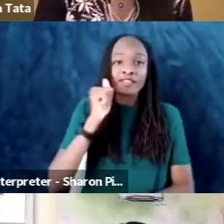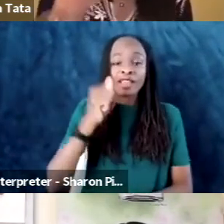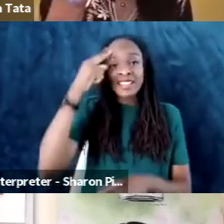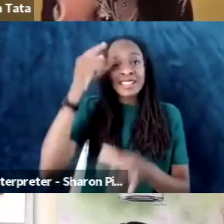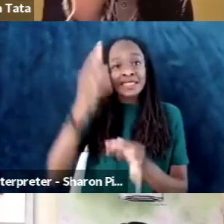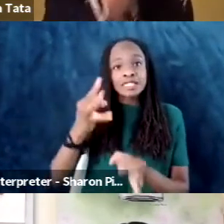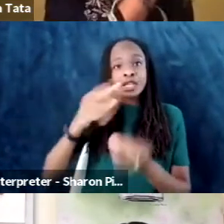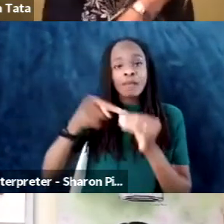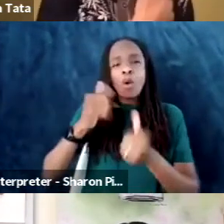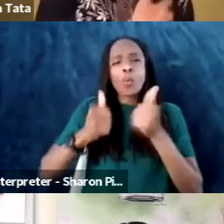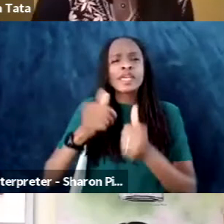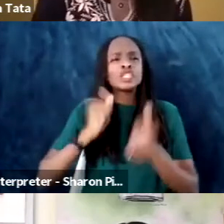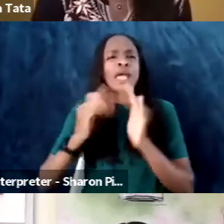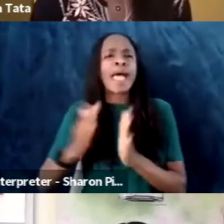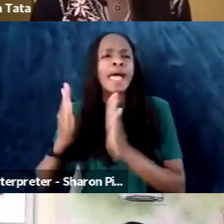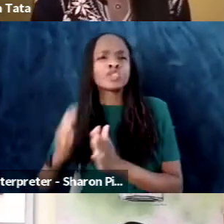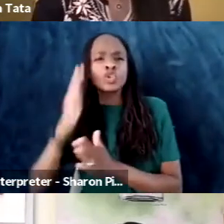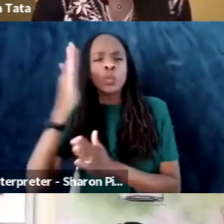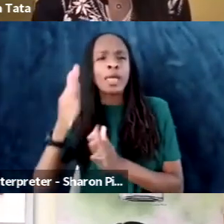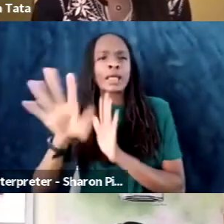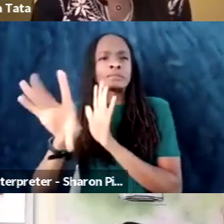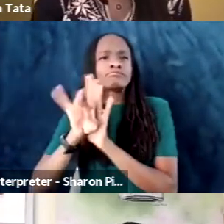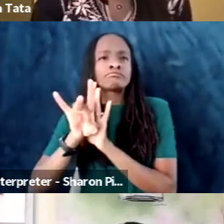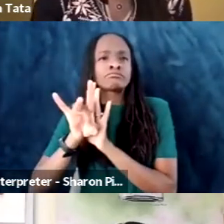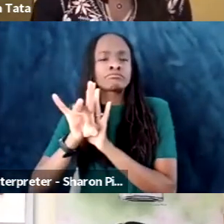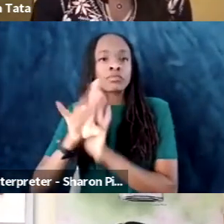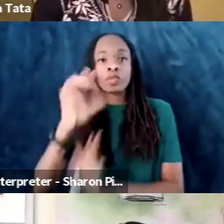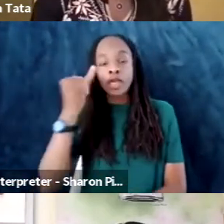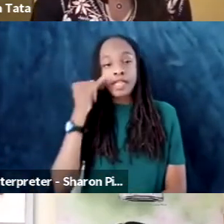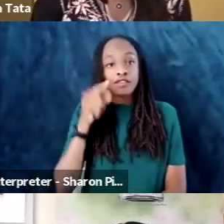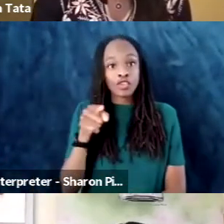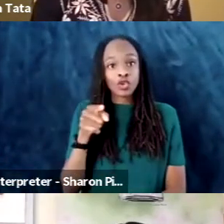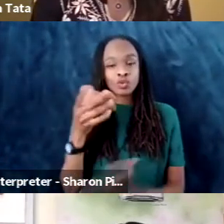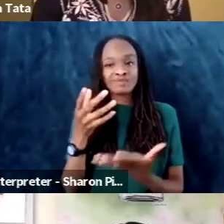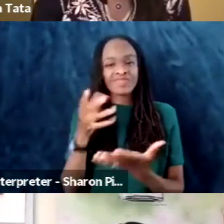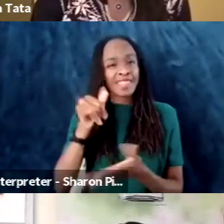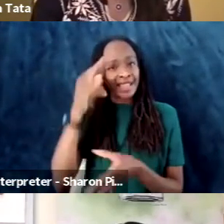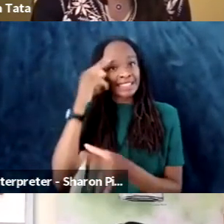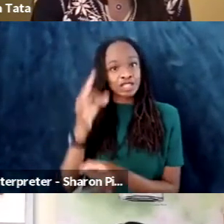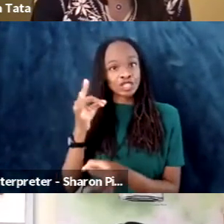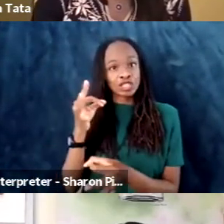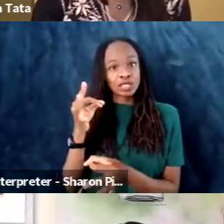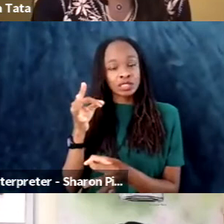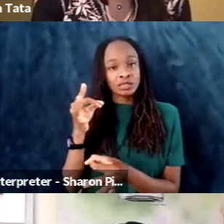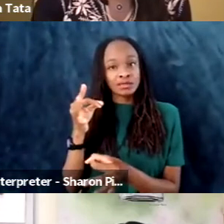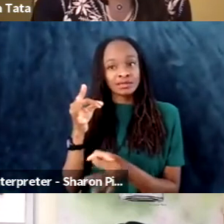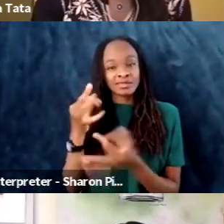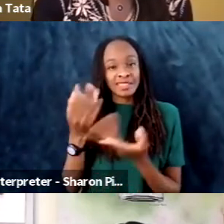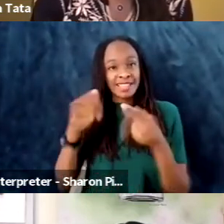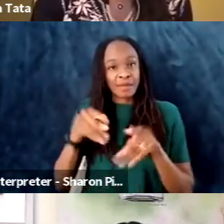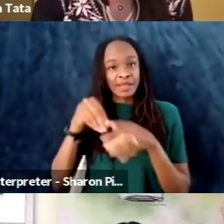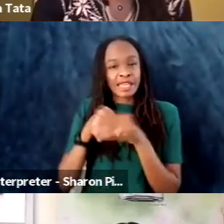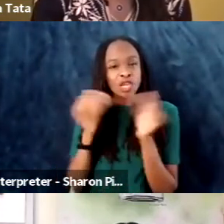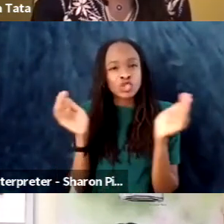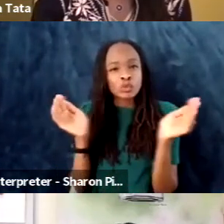which actress are we going to cast. All right, if you have that decision is being taken in those small meeting